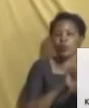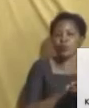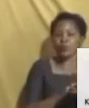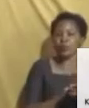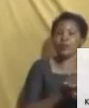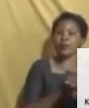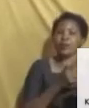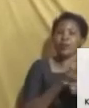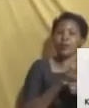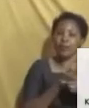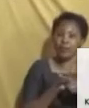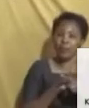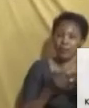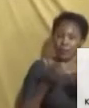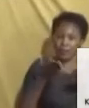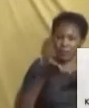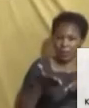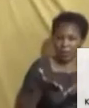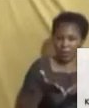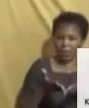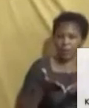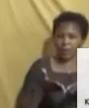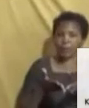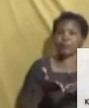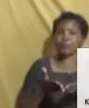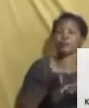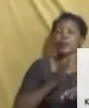Now, constituent power